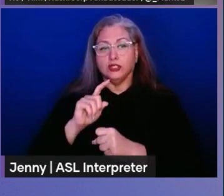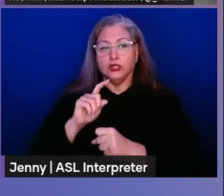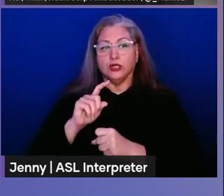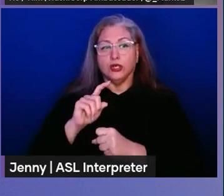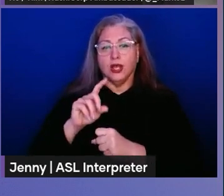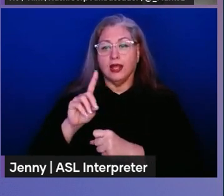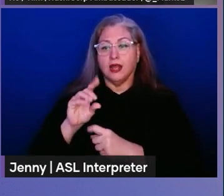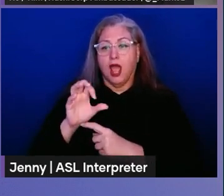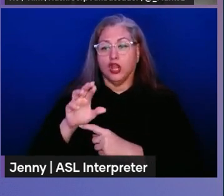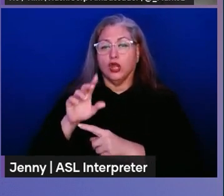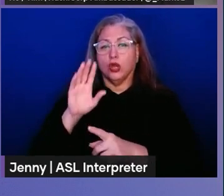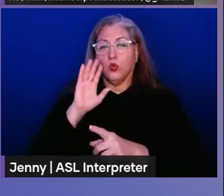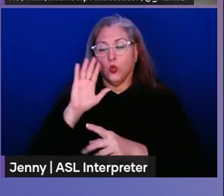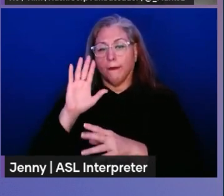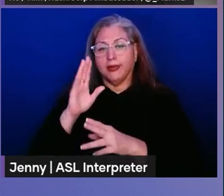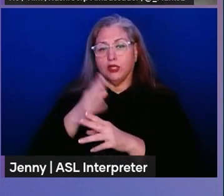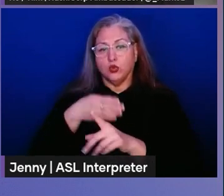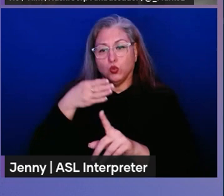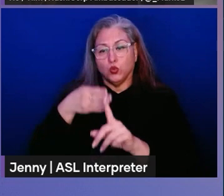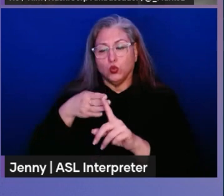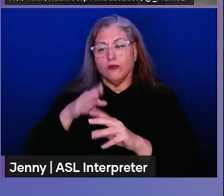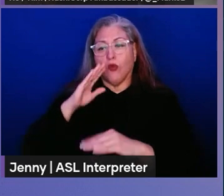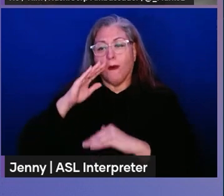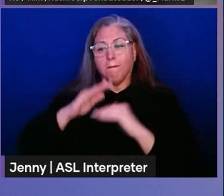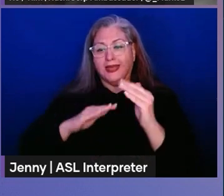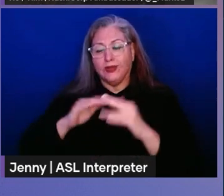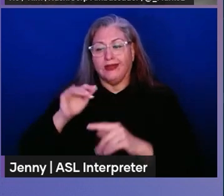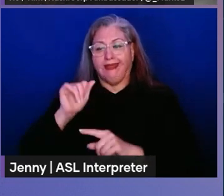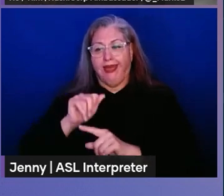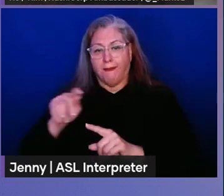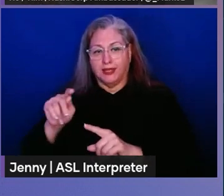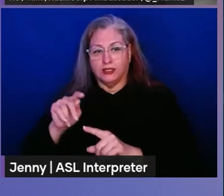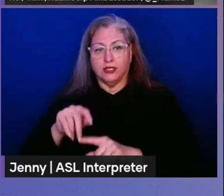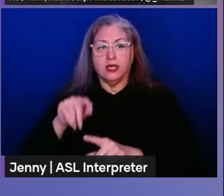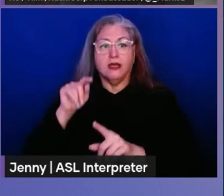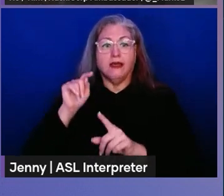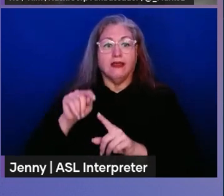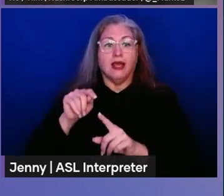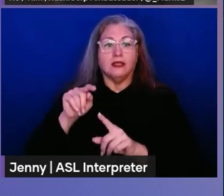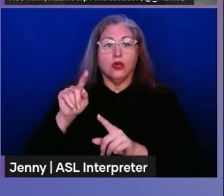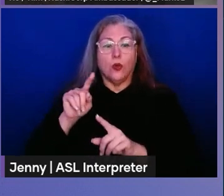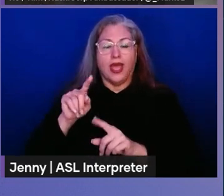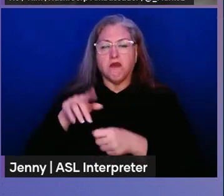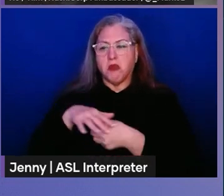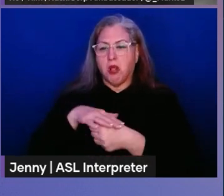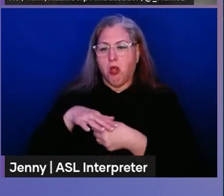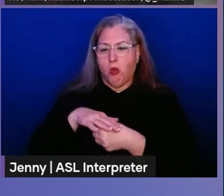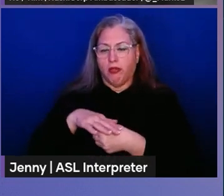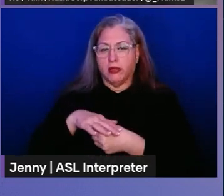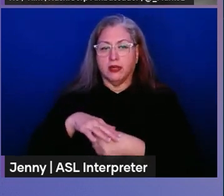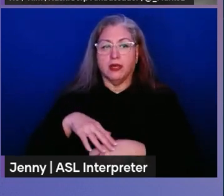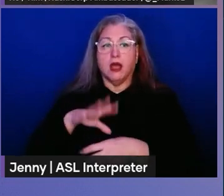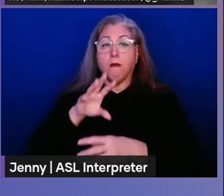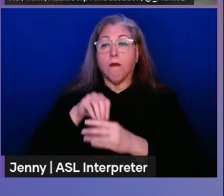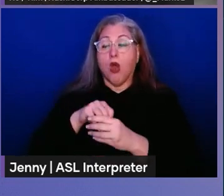Docker will be used to build my application, and that will be done locally. As part of the build